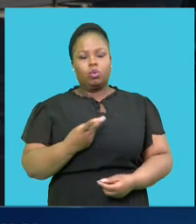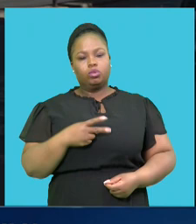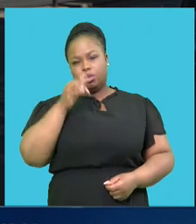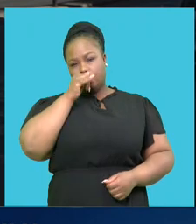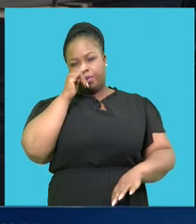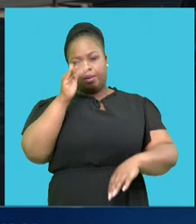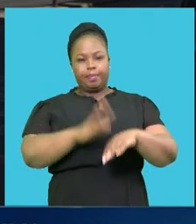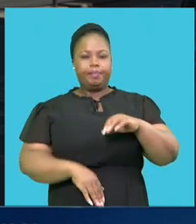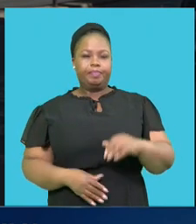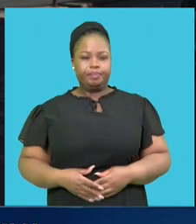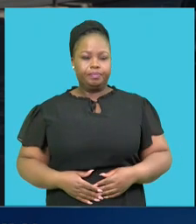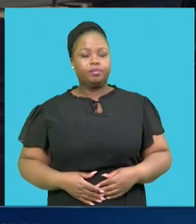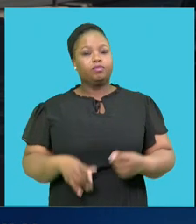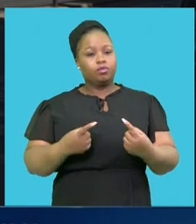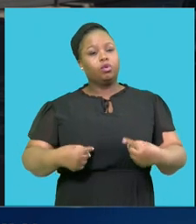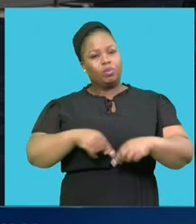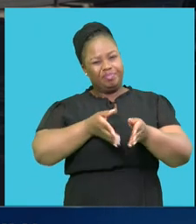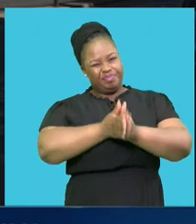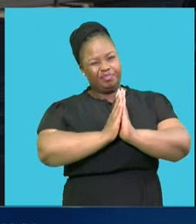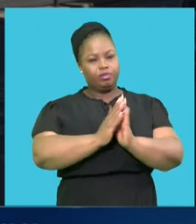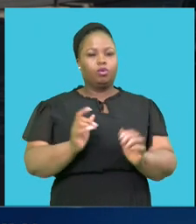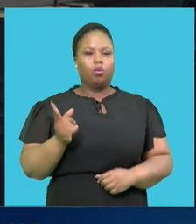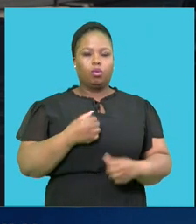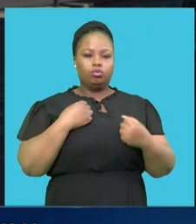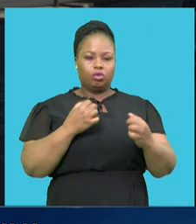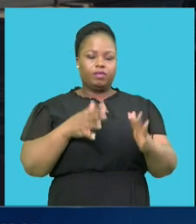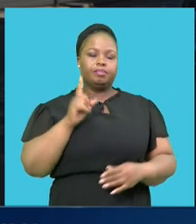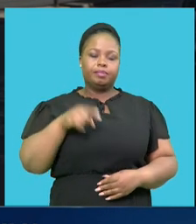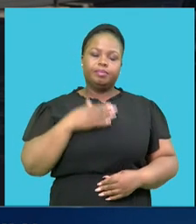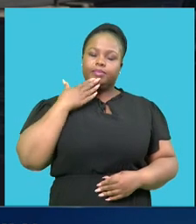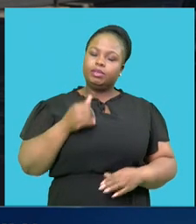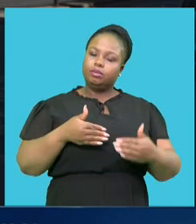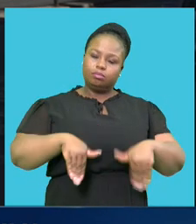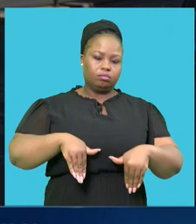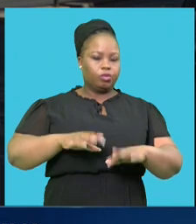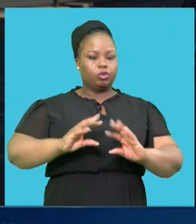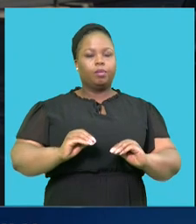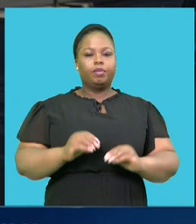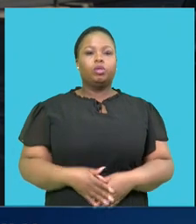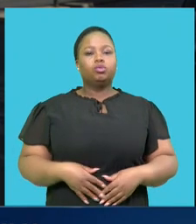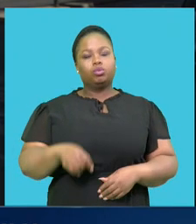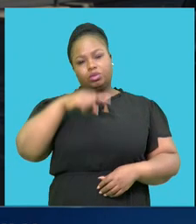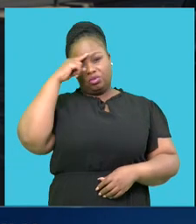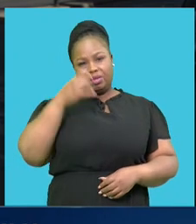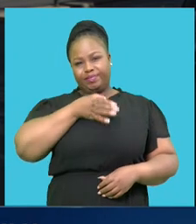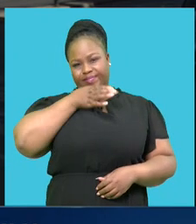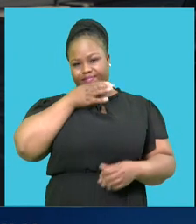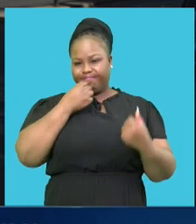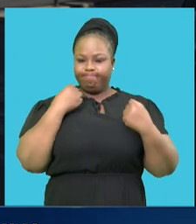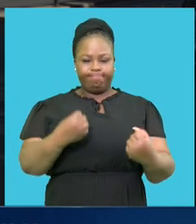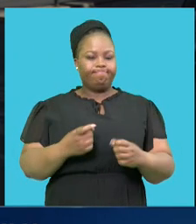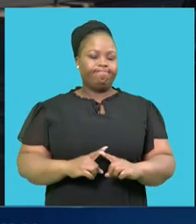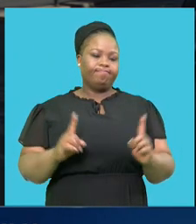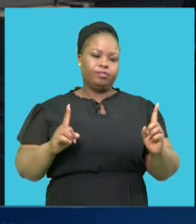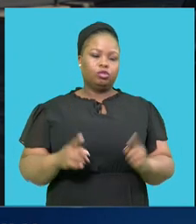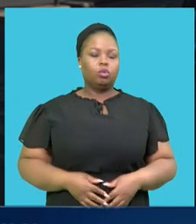criminal charges. We are urging motorists to always refrain from driving under the influence of alcohol and